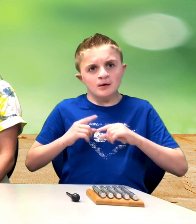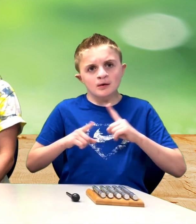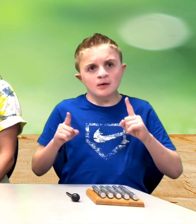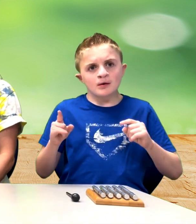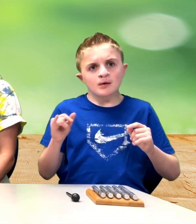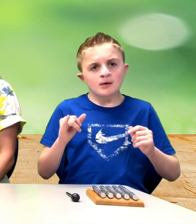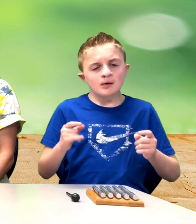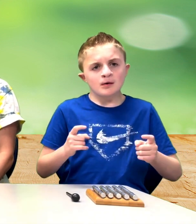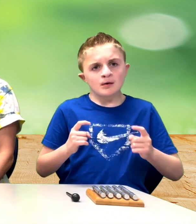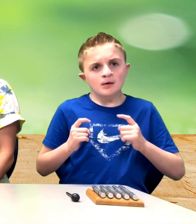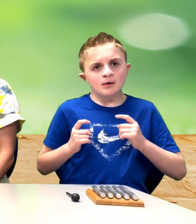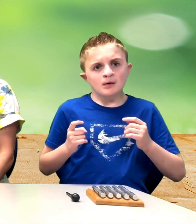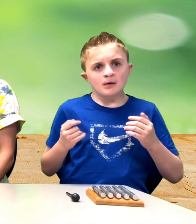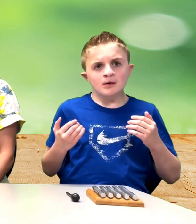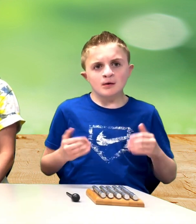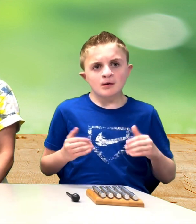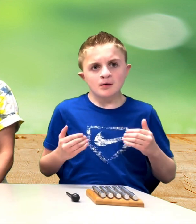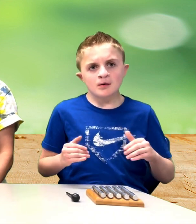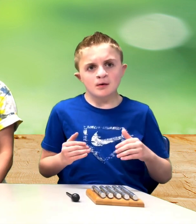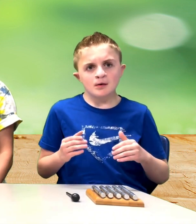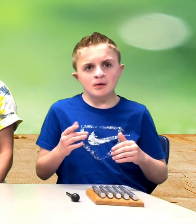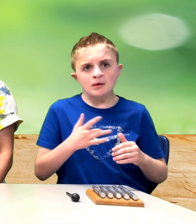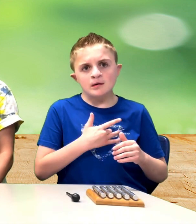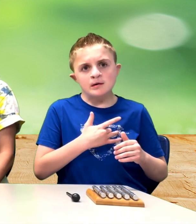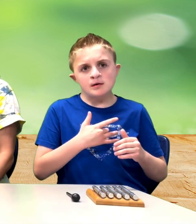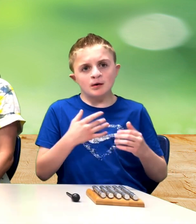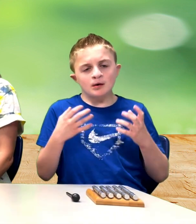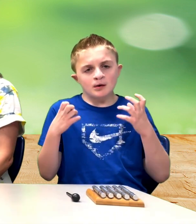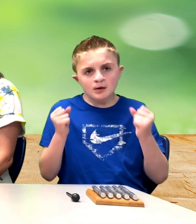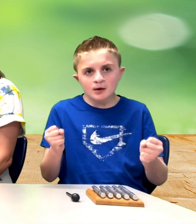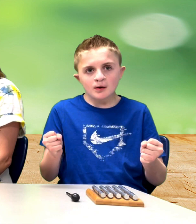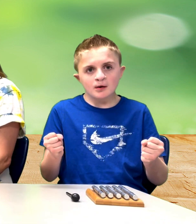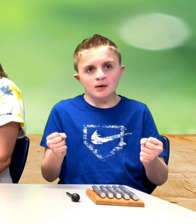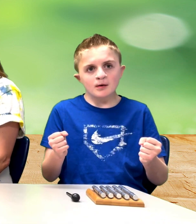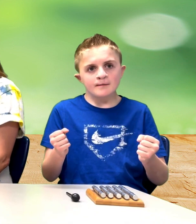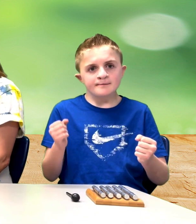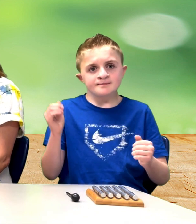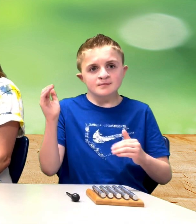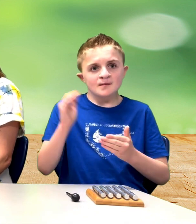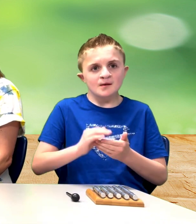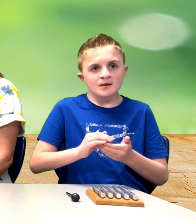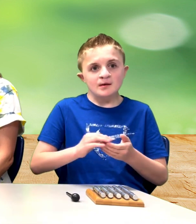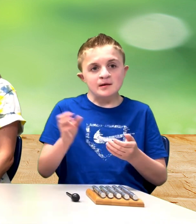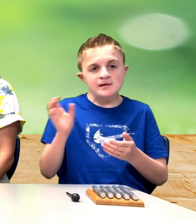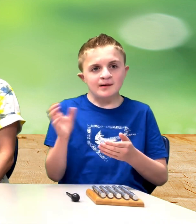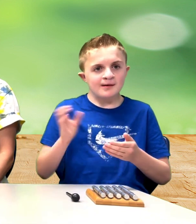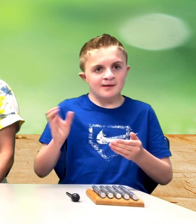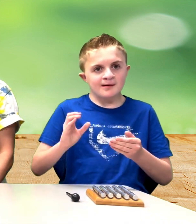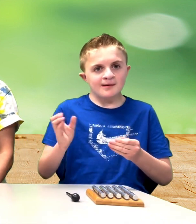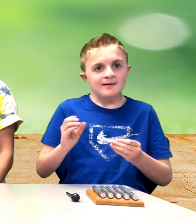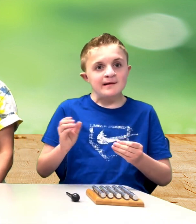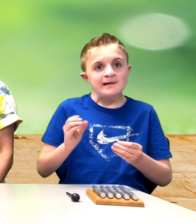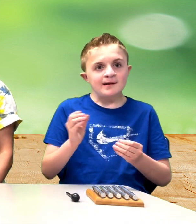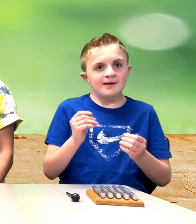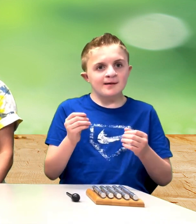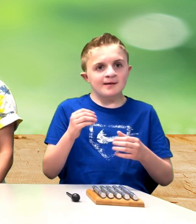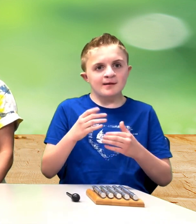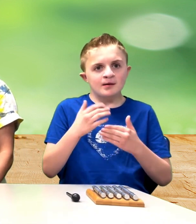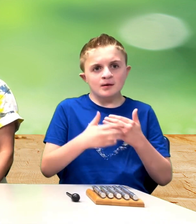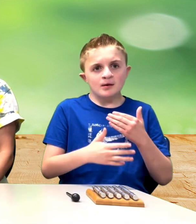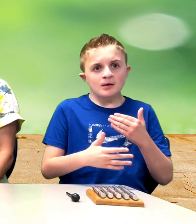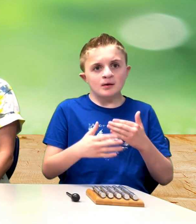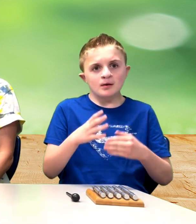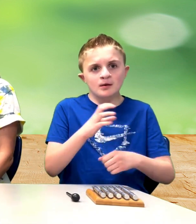to overall heart health by lowering cholesterol and blood